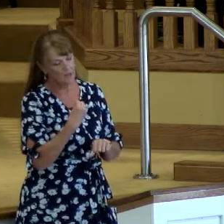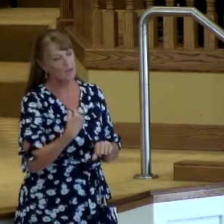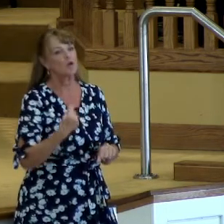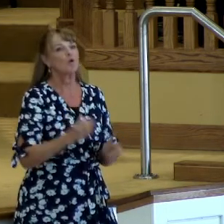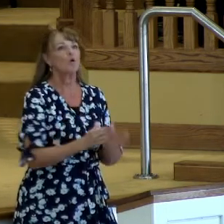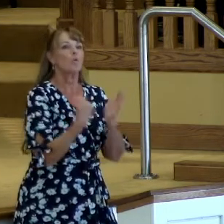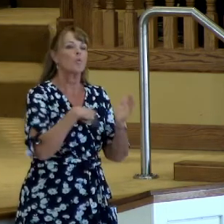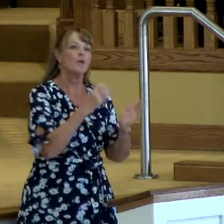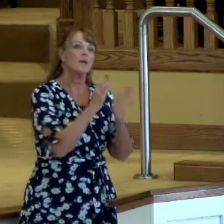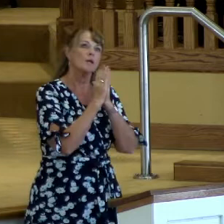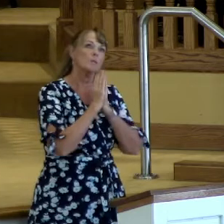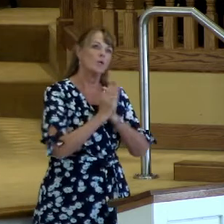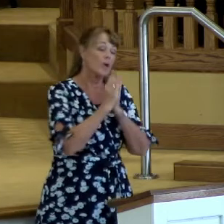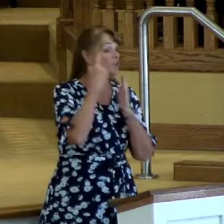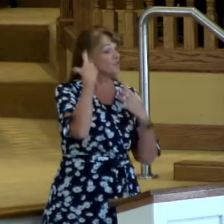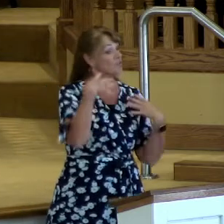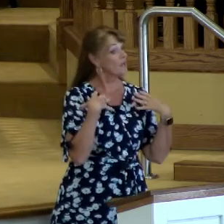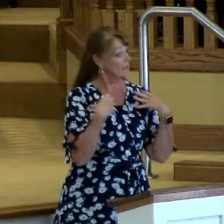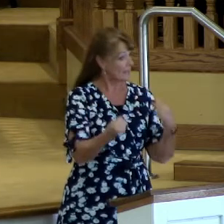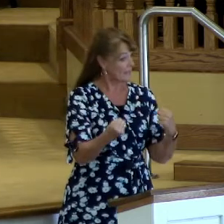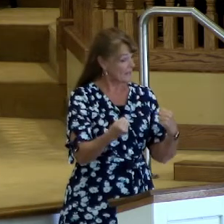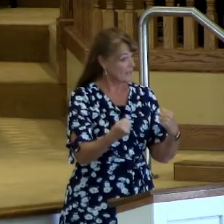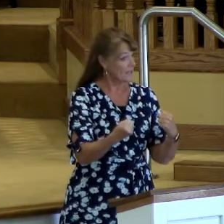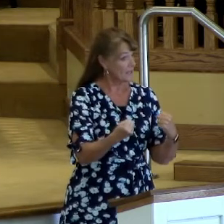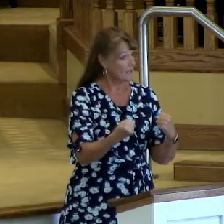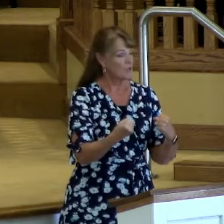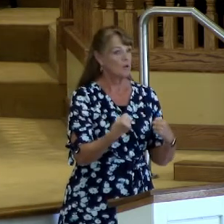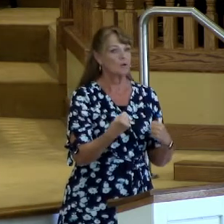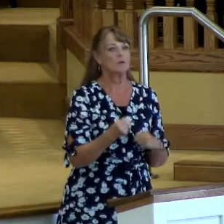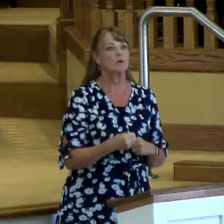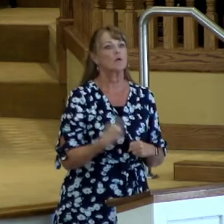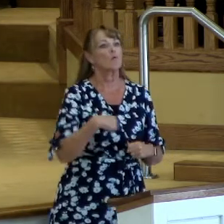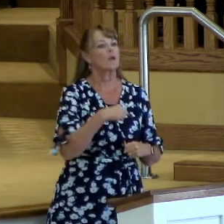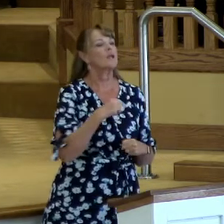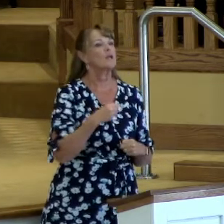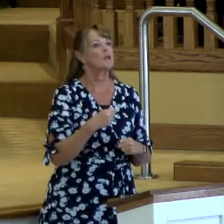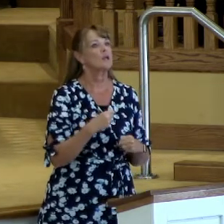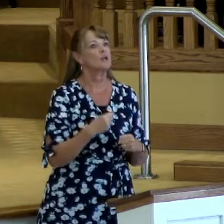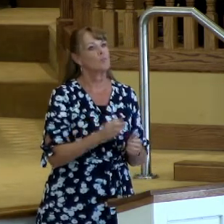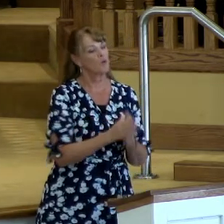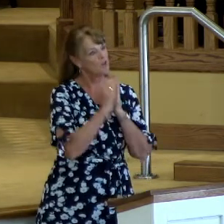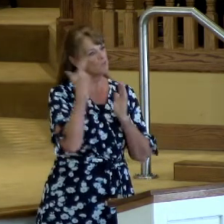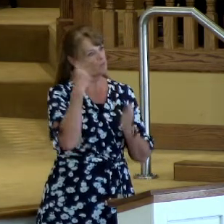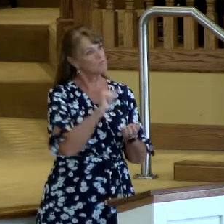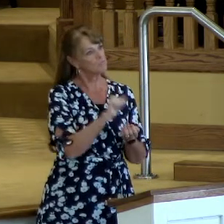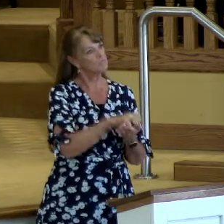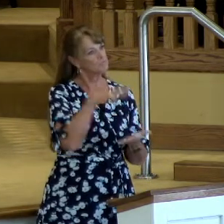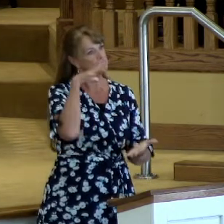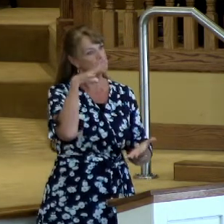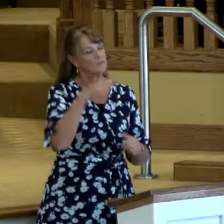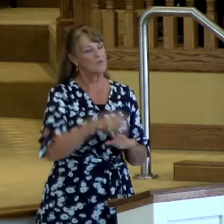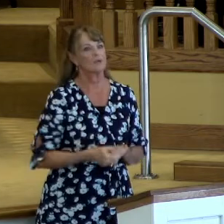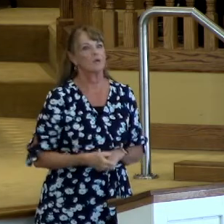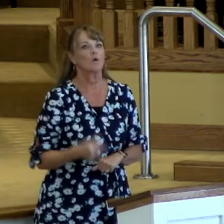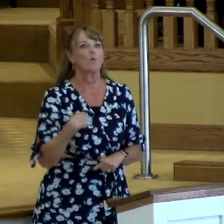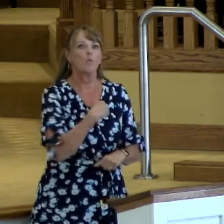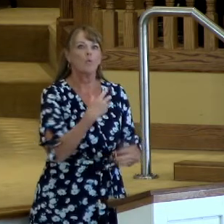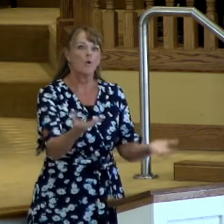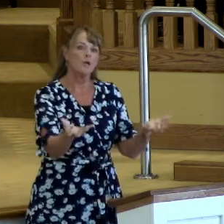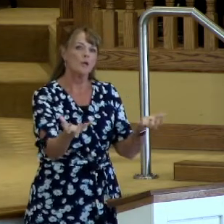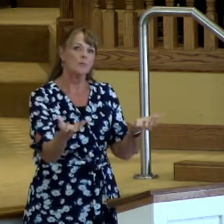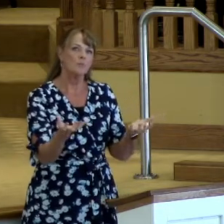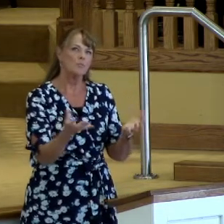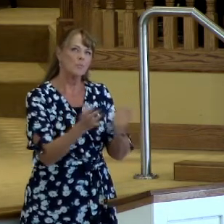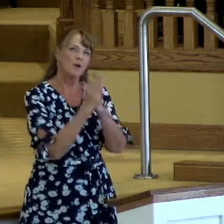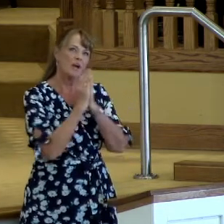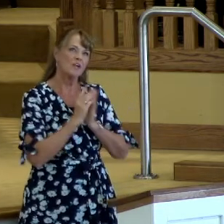We pray for healing. For prosperity. We pray for